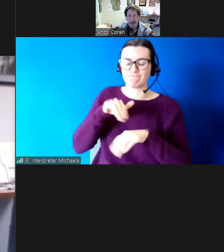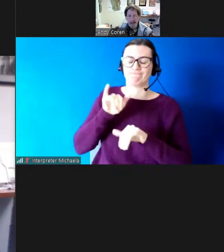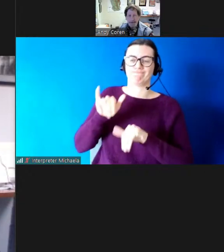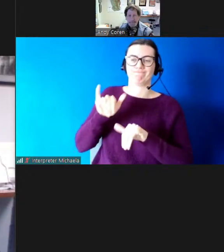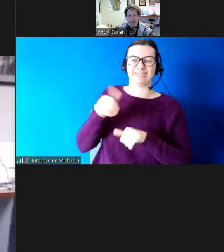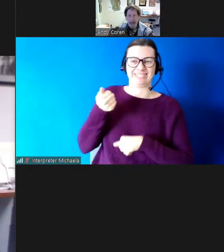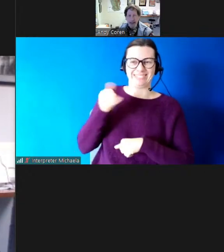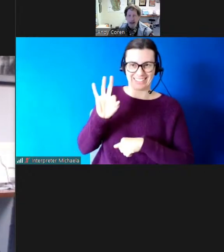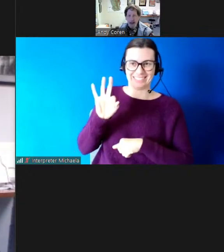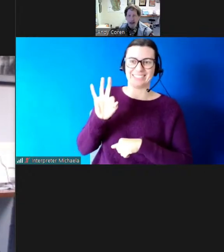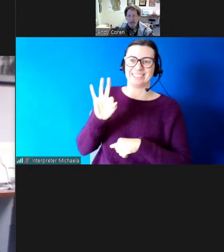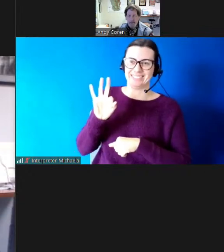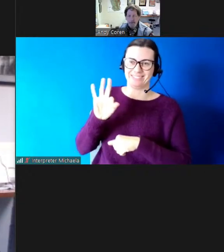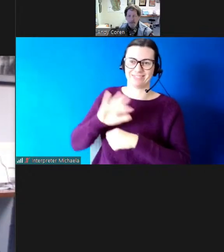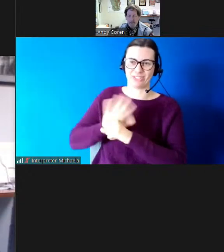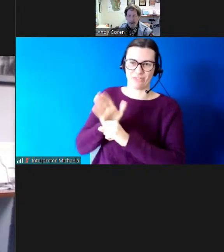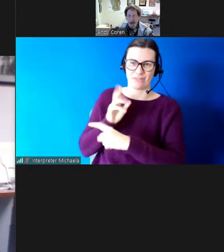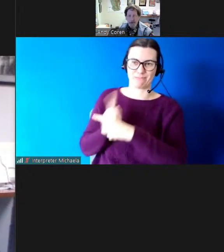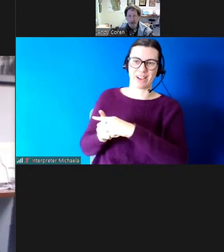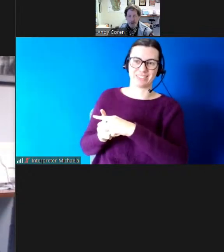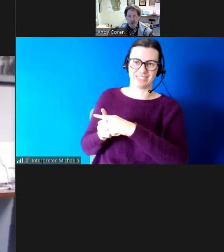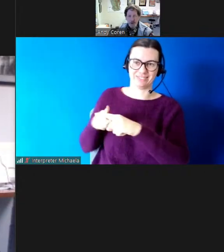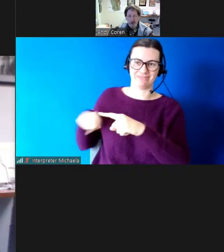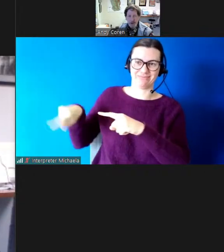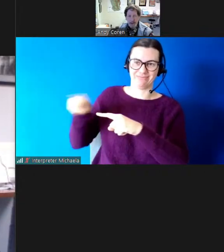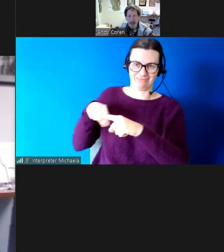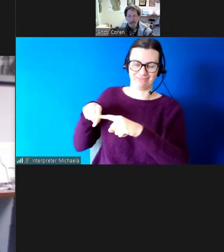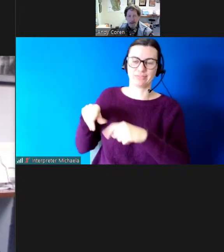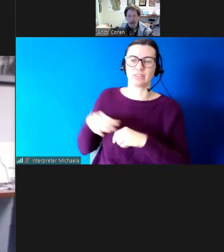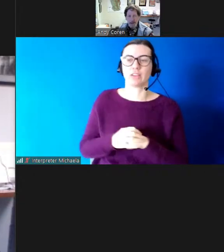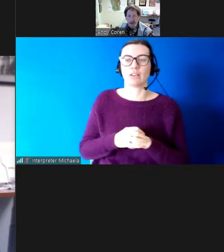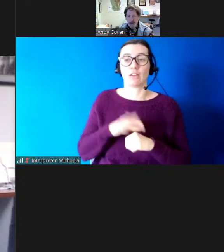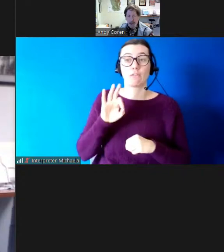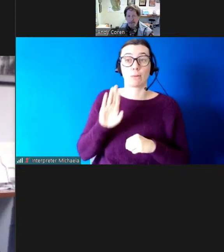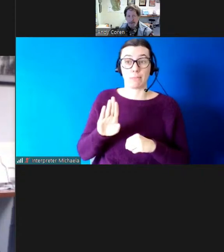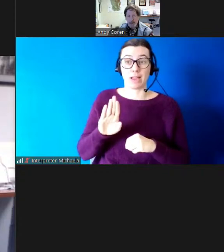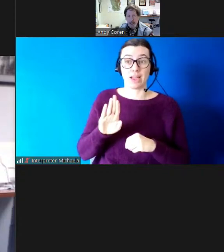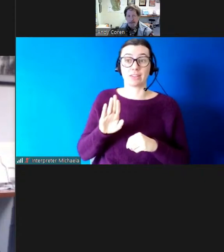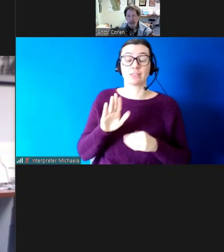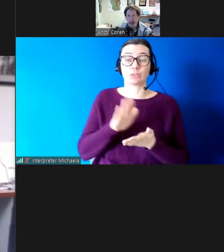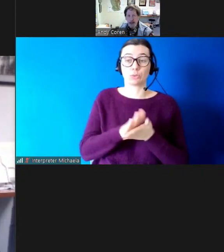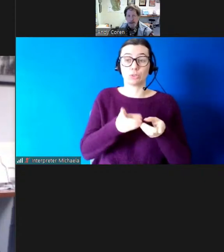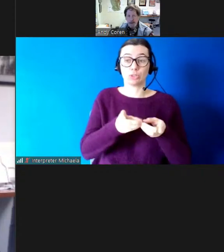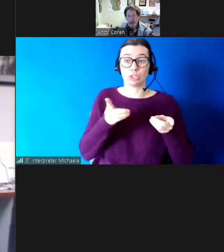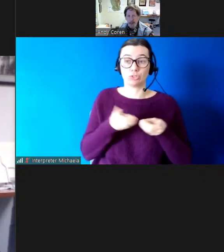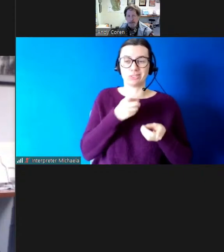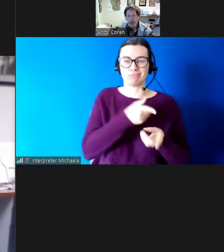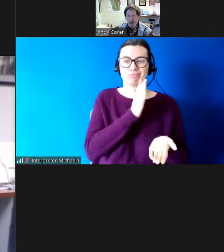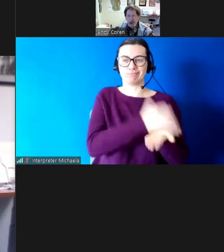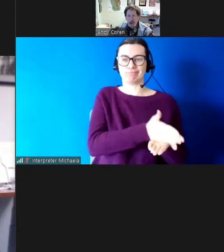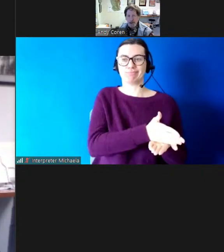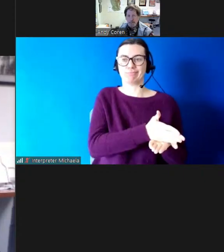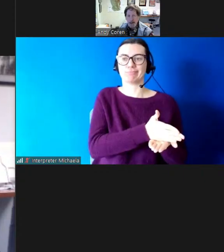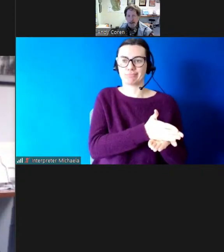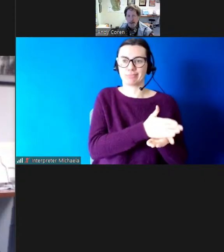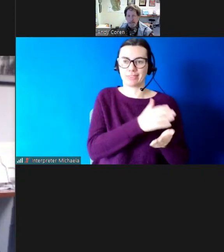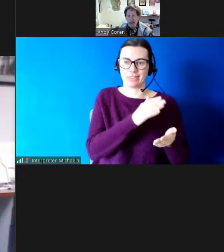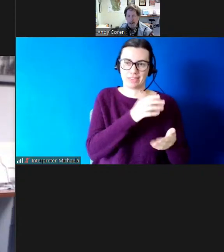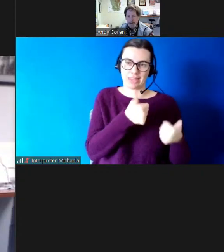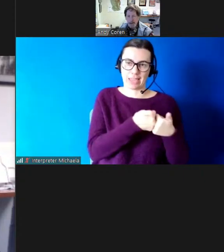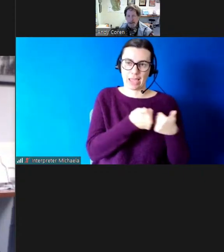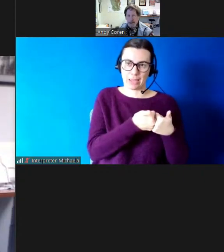results back. Fort Bragg Unified School District have since stopped their games until they can be assured of